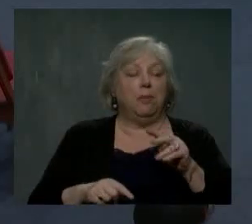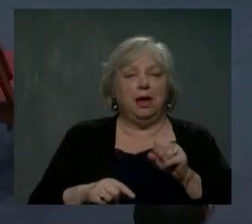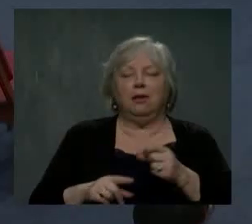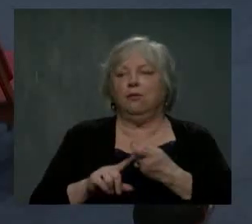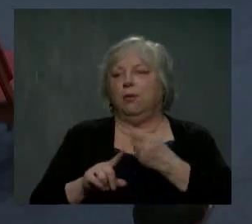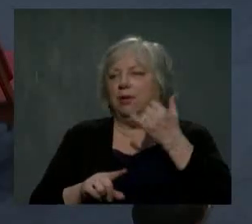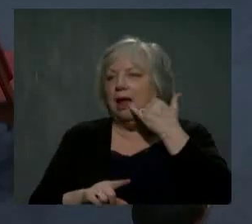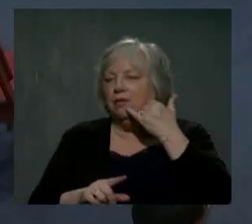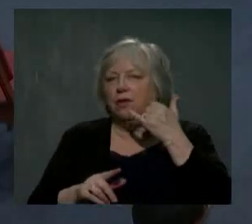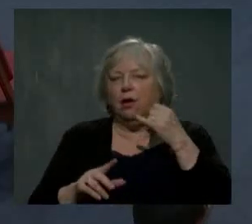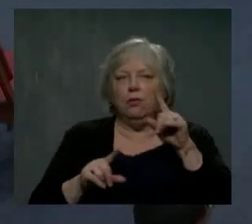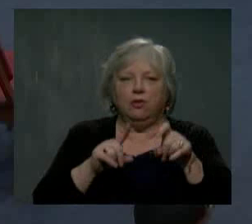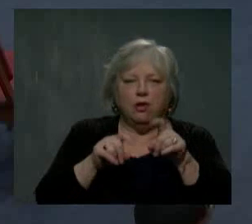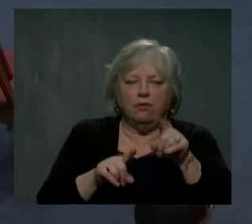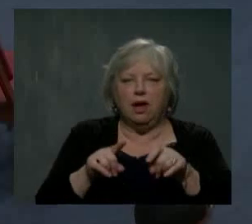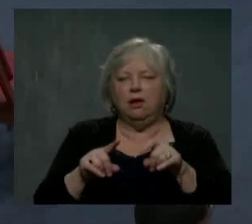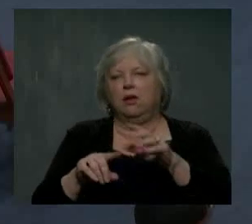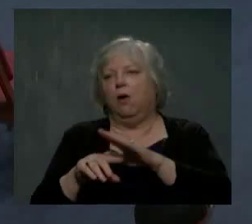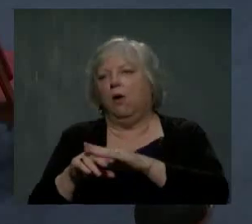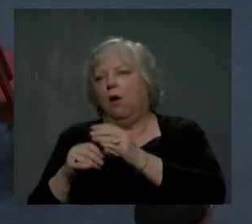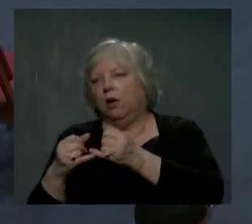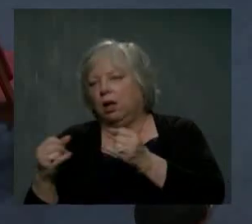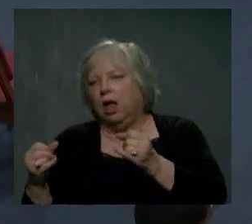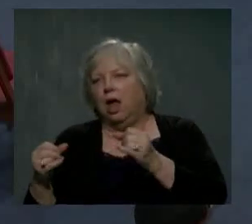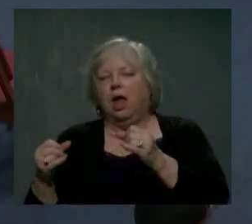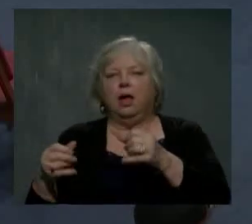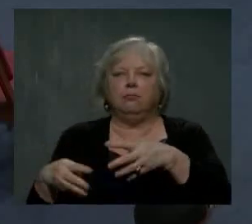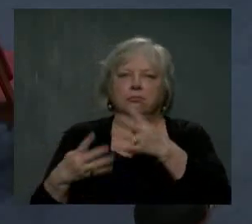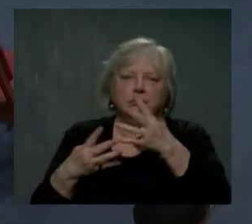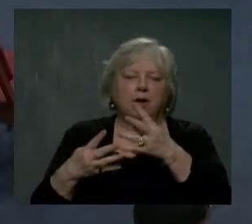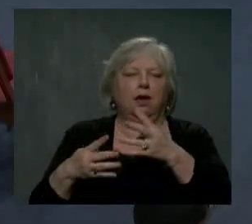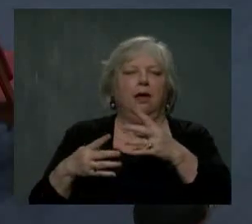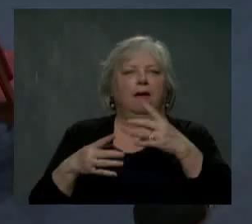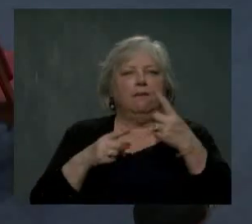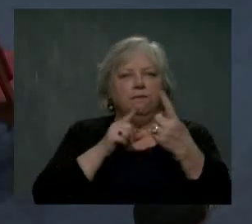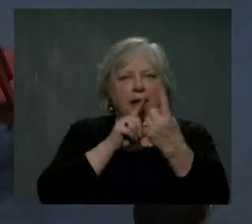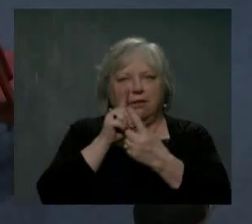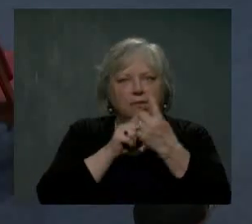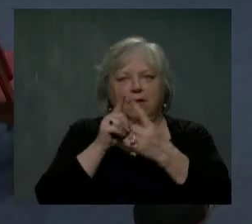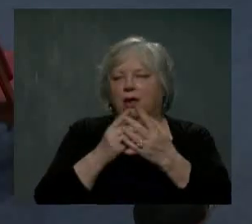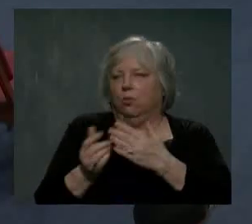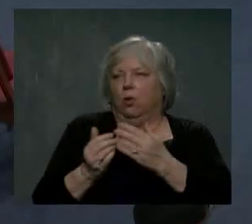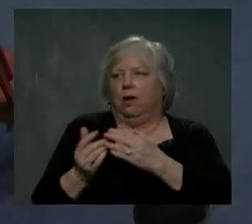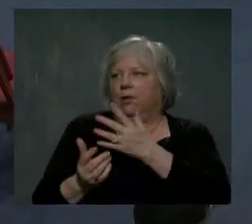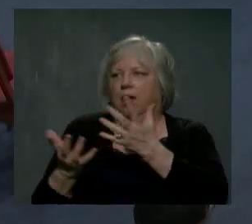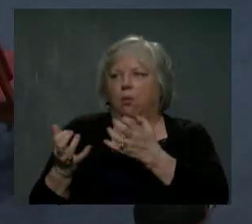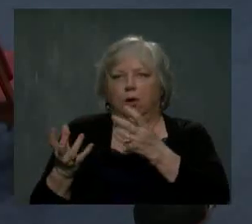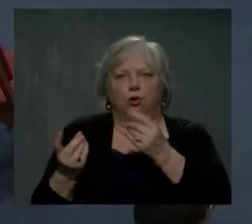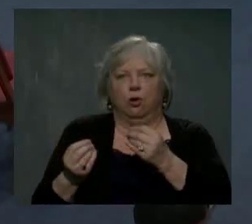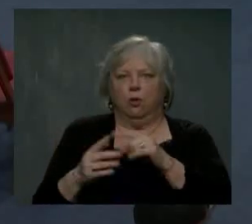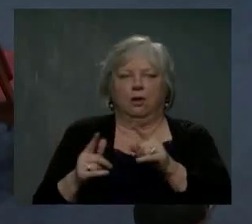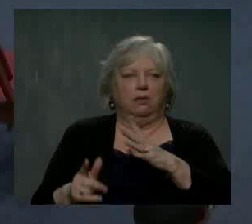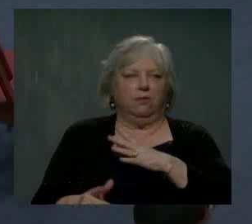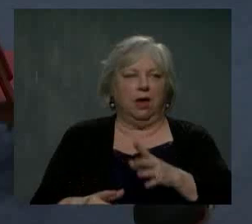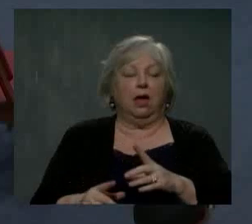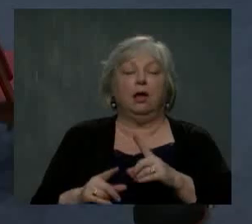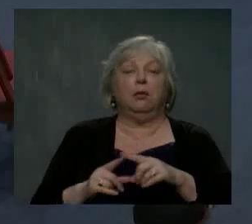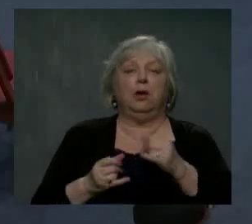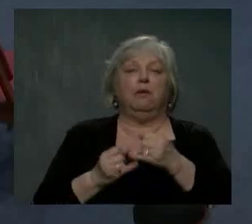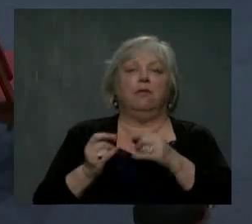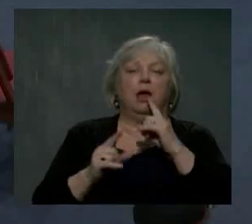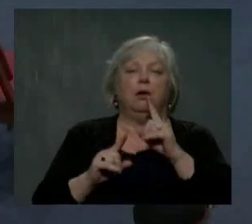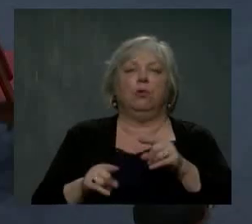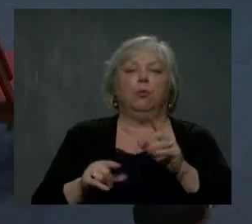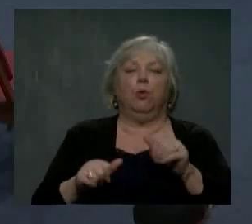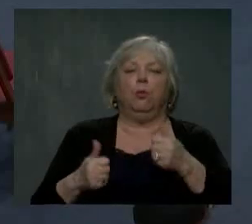telephone surveys, online, face-to-face, whatever mechanism they choose to use is fine with me. Findings will be presented in a final report in